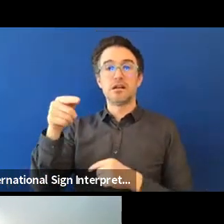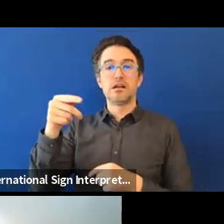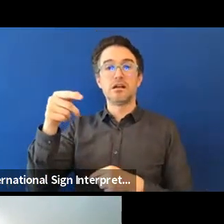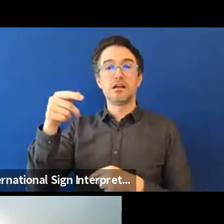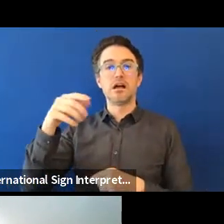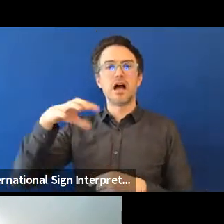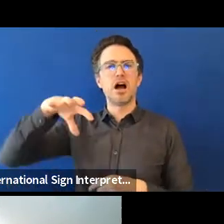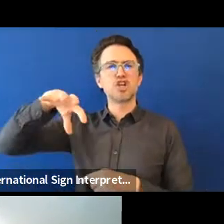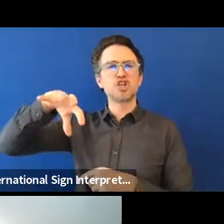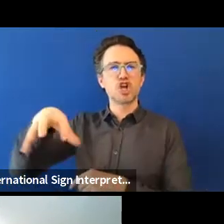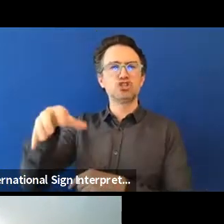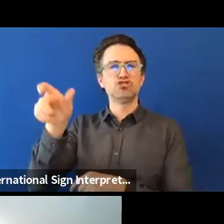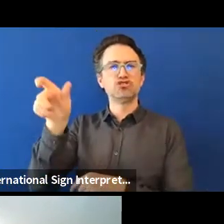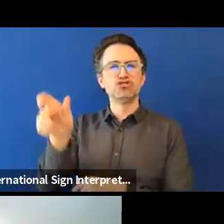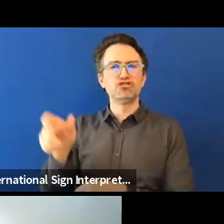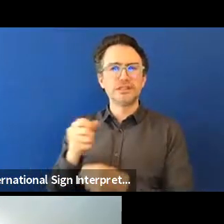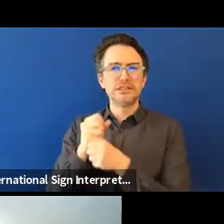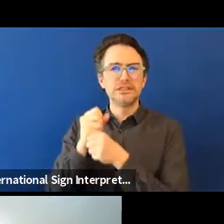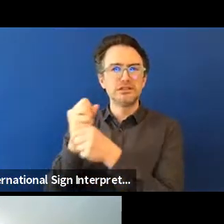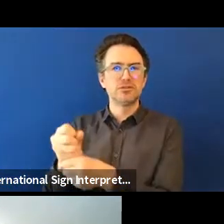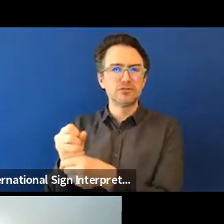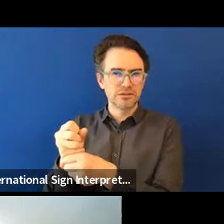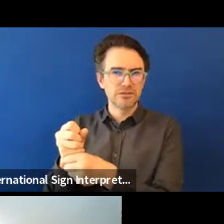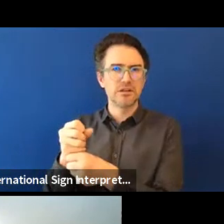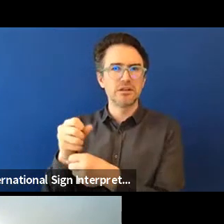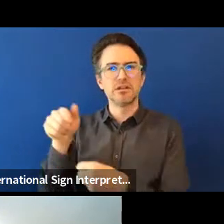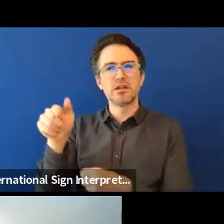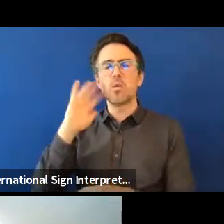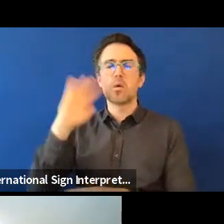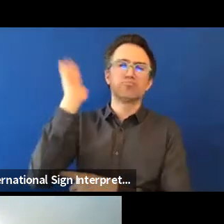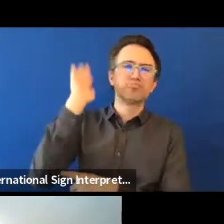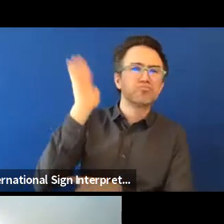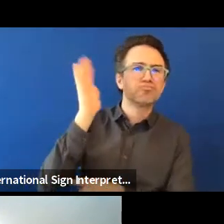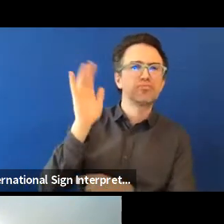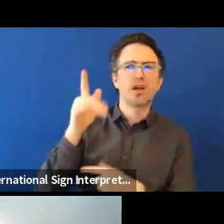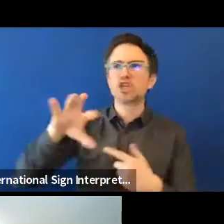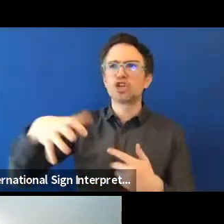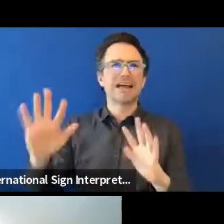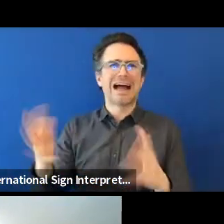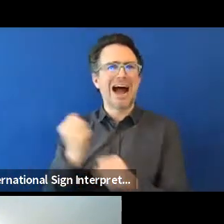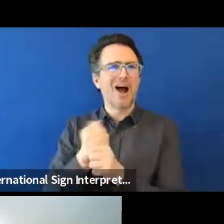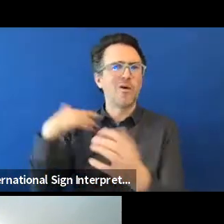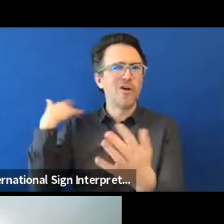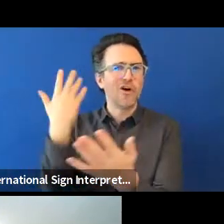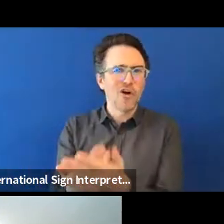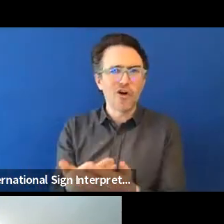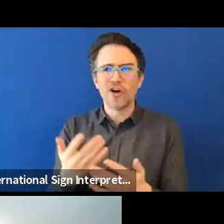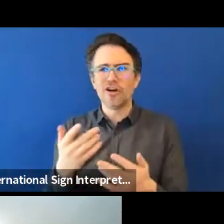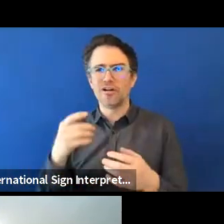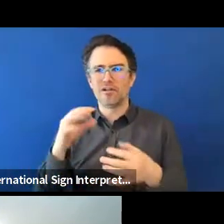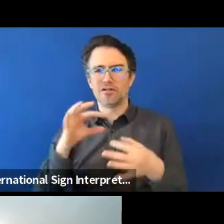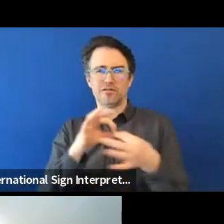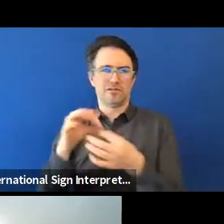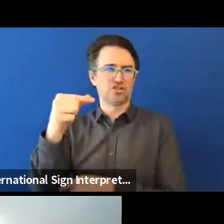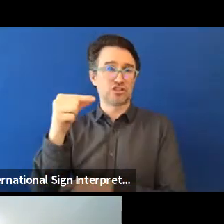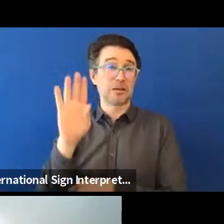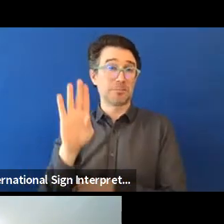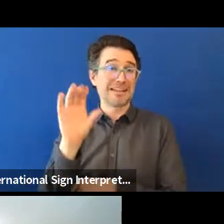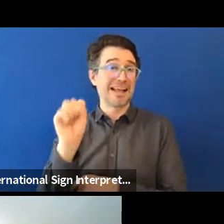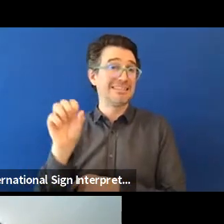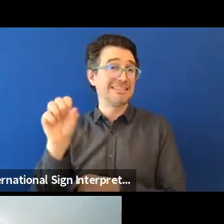sound preference and gender bias sex selection. While I acknowledge that all member states present here